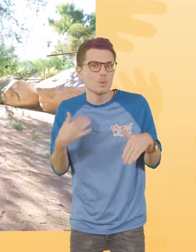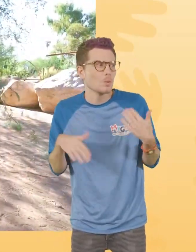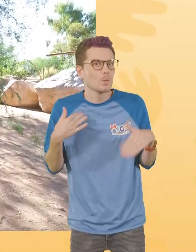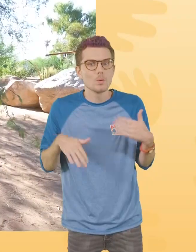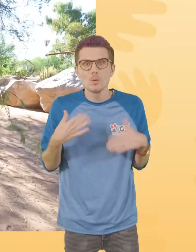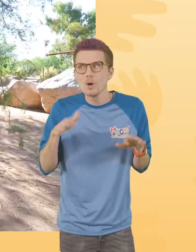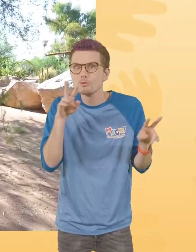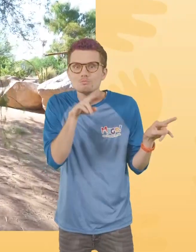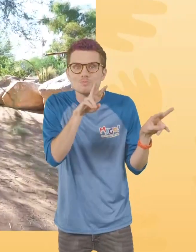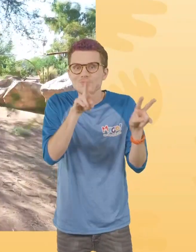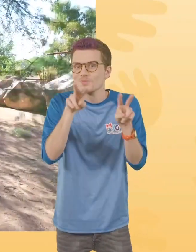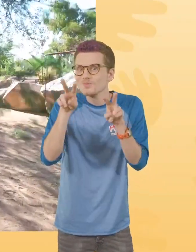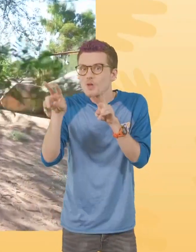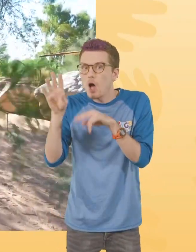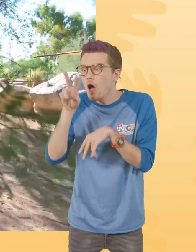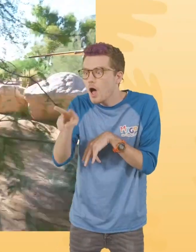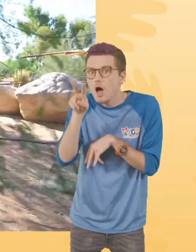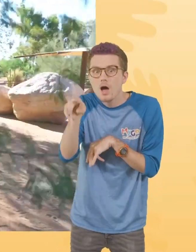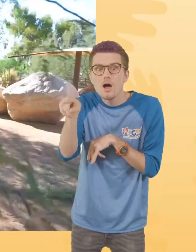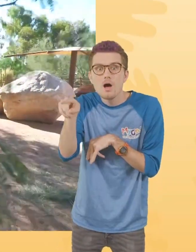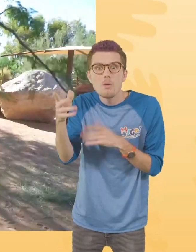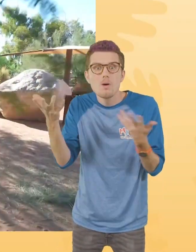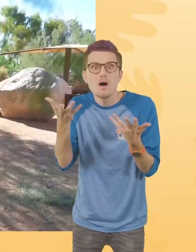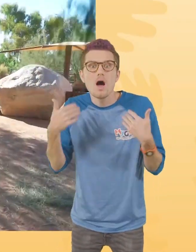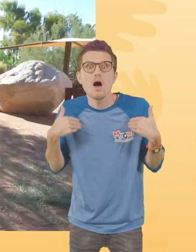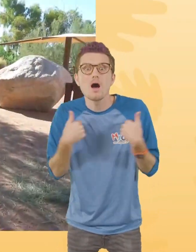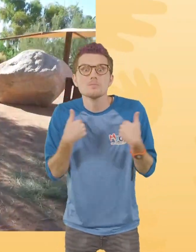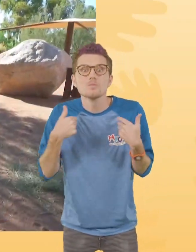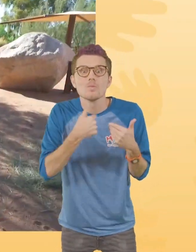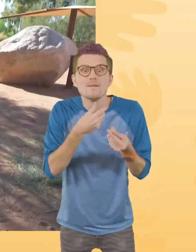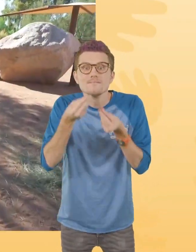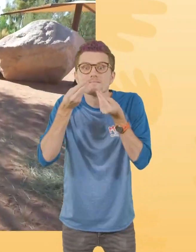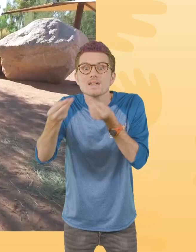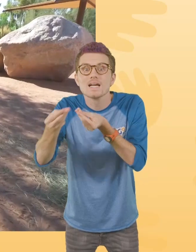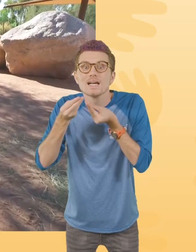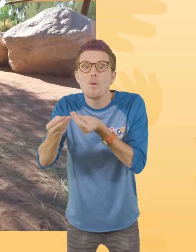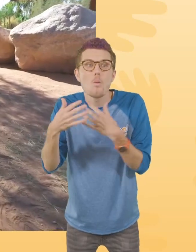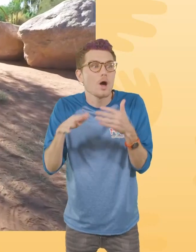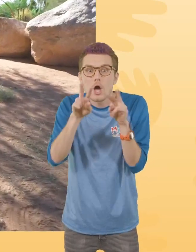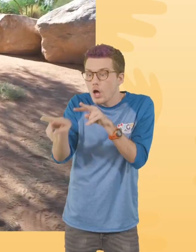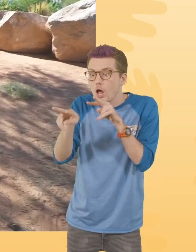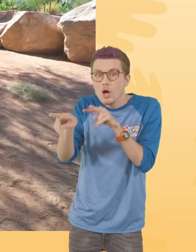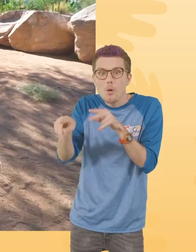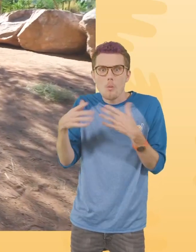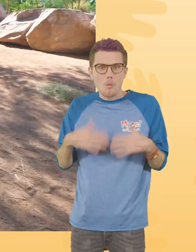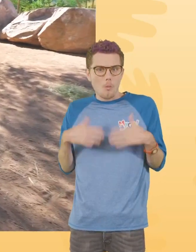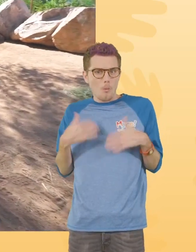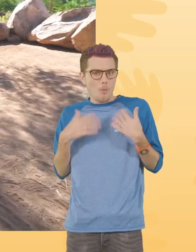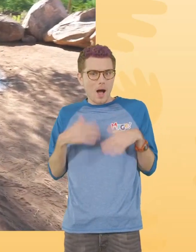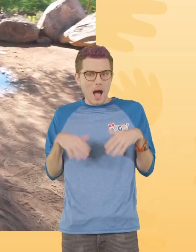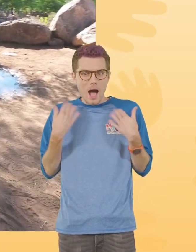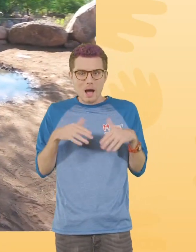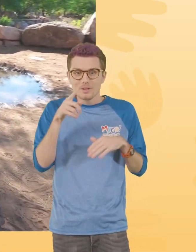Let's go through the trees. Whoa, hey, look. Look at the animal. We get a feed, check